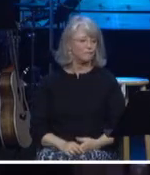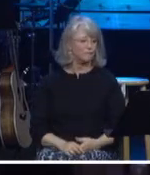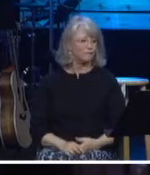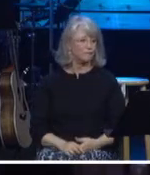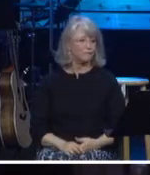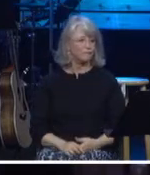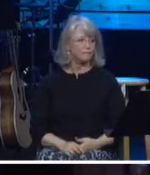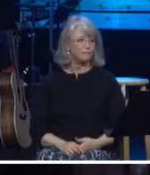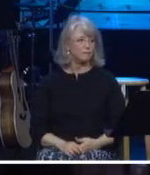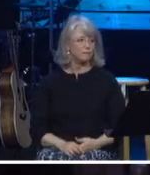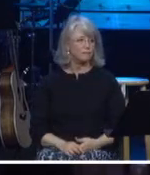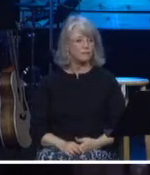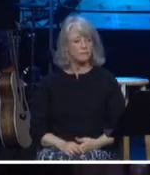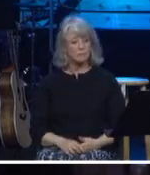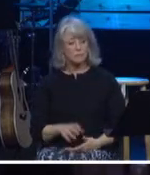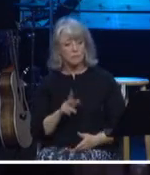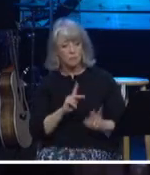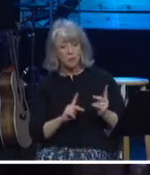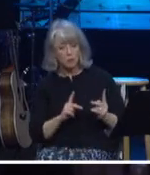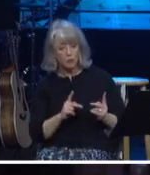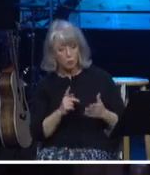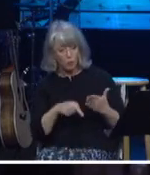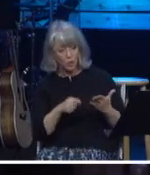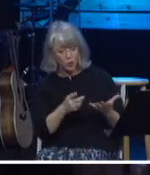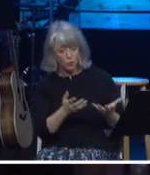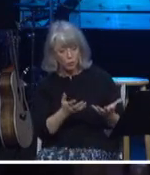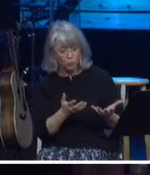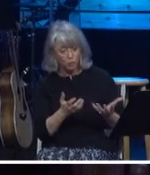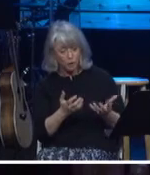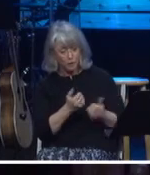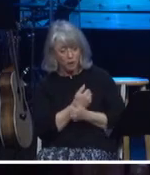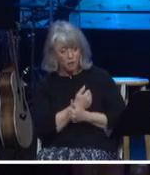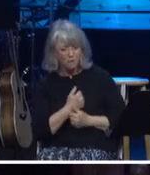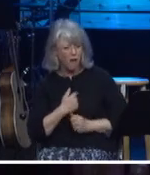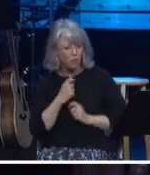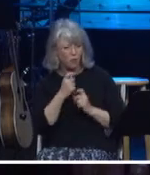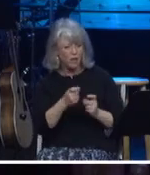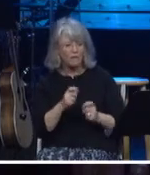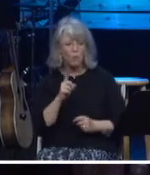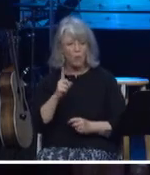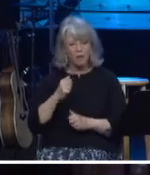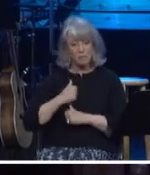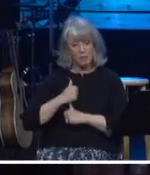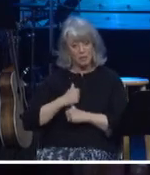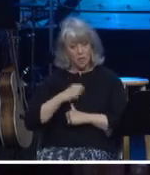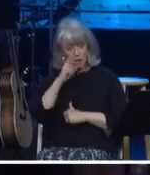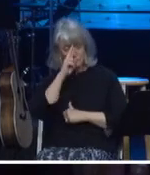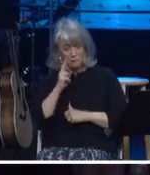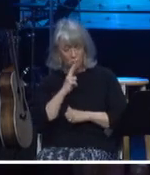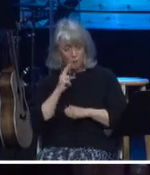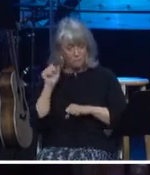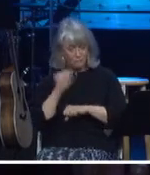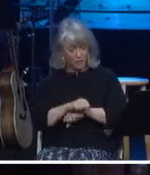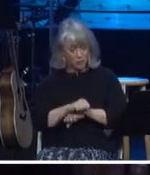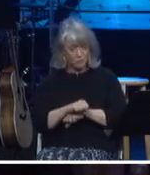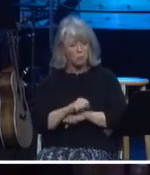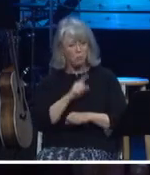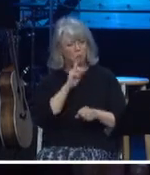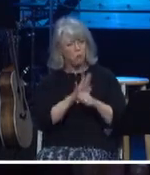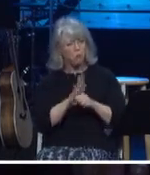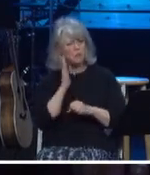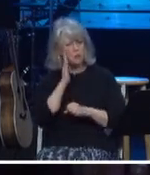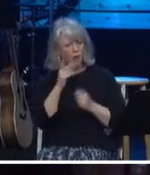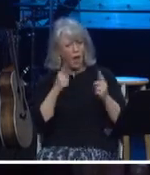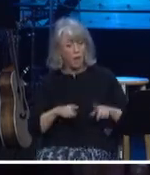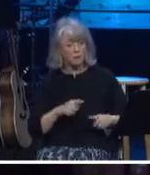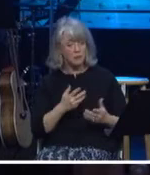wanted. They offered the people what they loved most. You want military victory over Rome? We'll promise that.